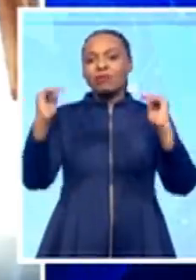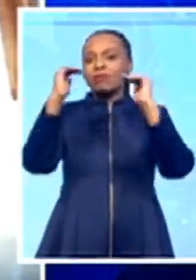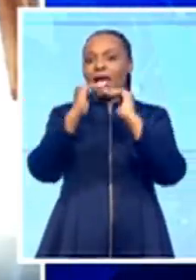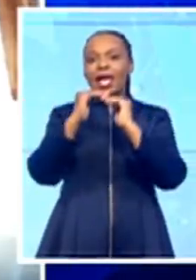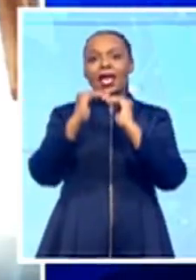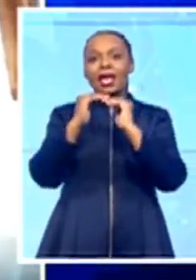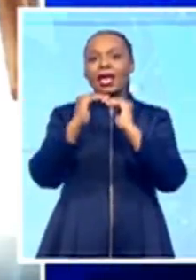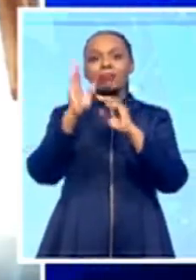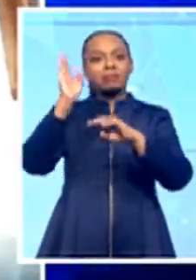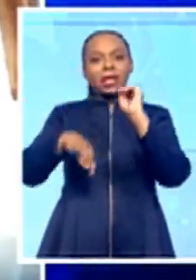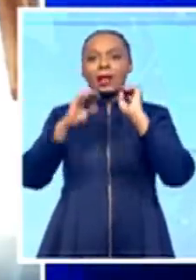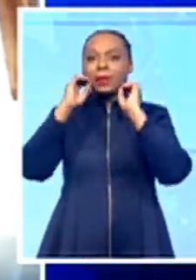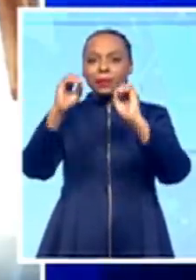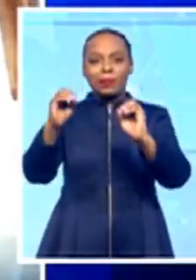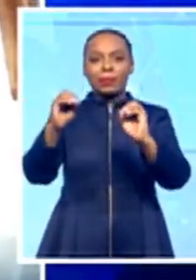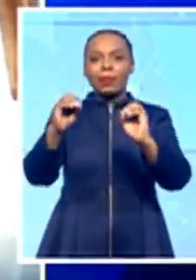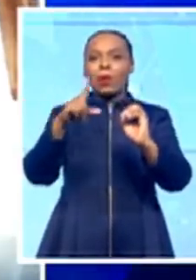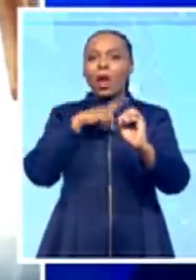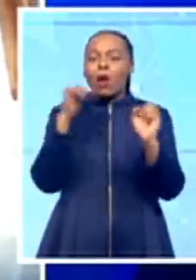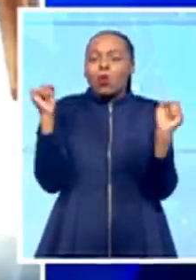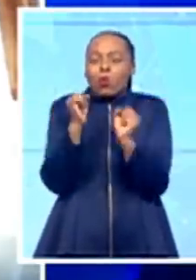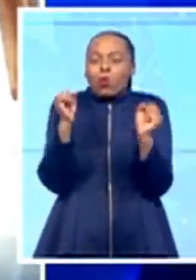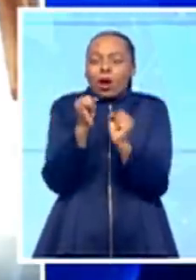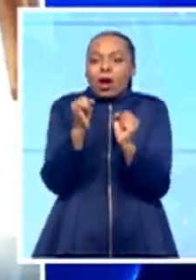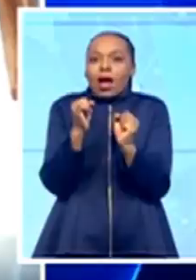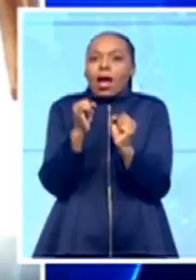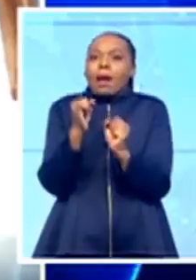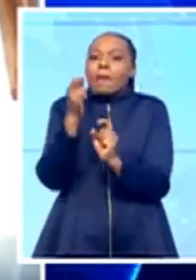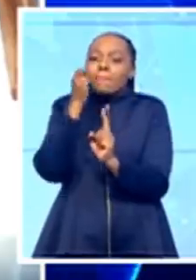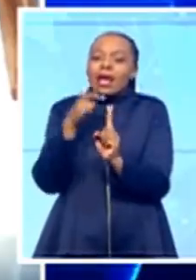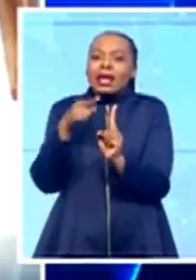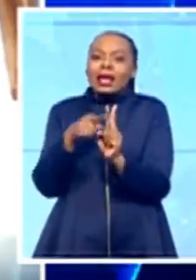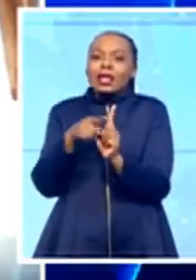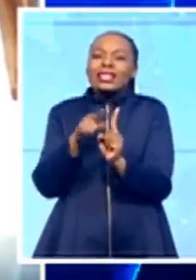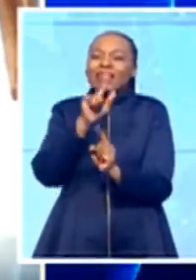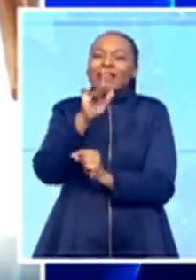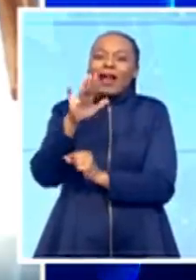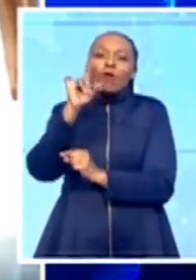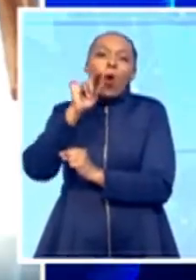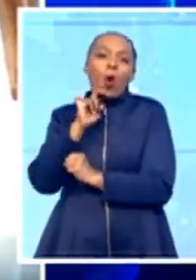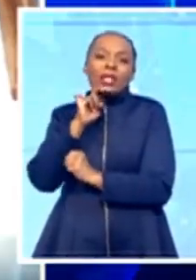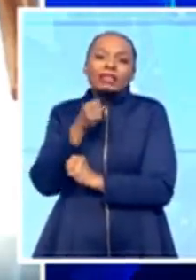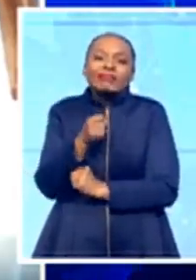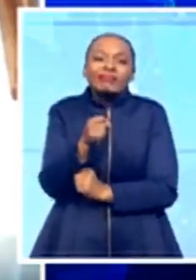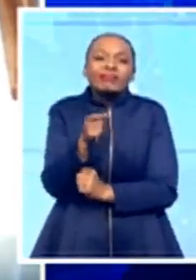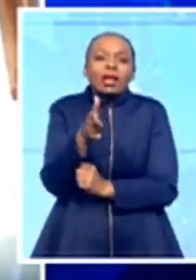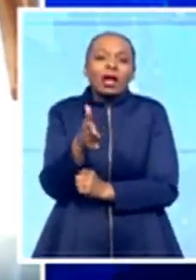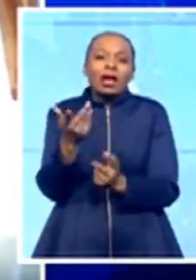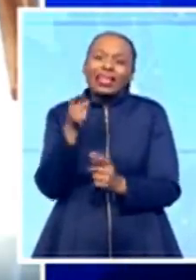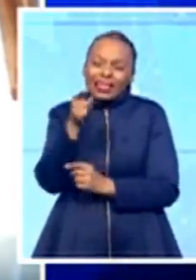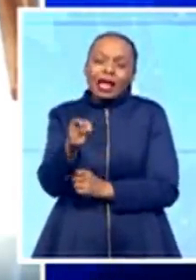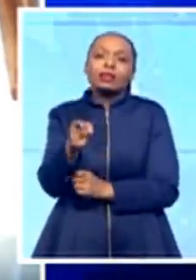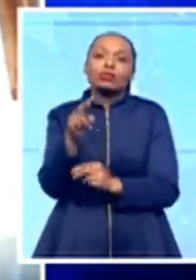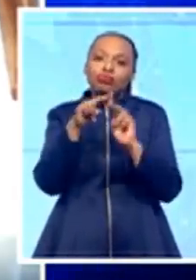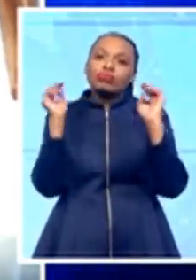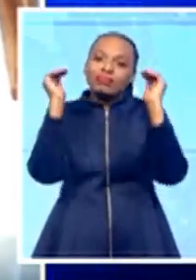75-year-old man to detain without trial. This is the problem. And this is where this is why we are here today. So I'm here to